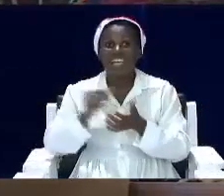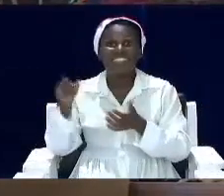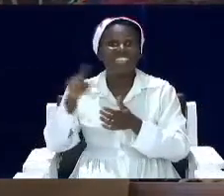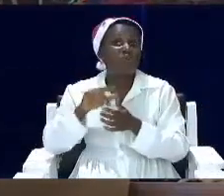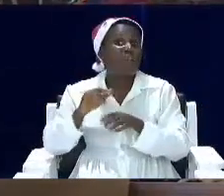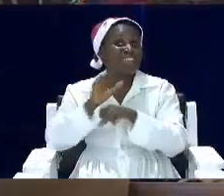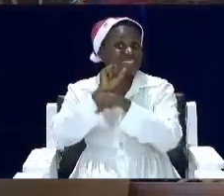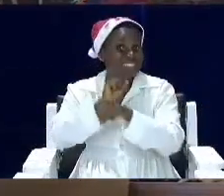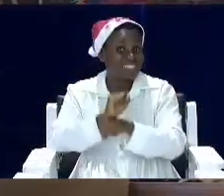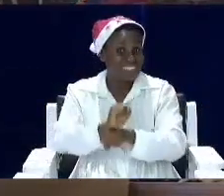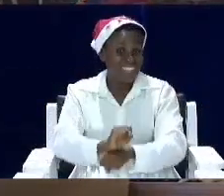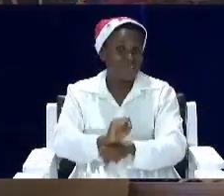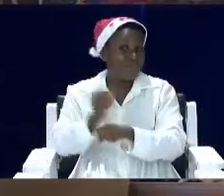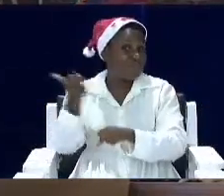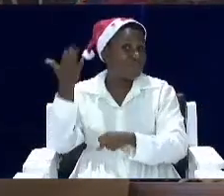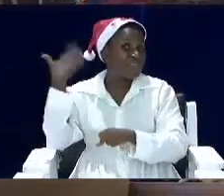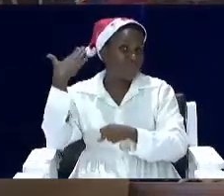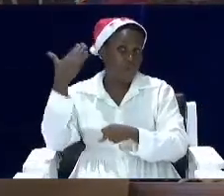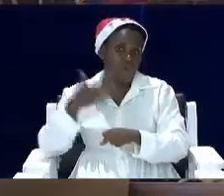They contended with Moses.